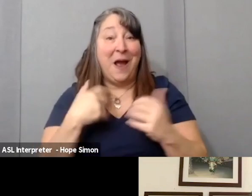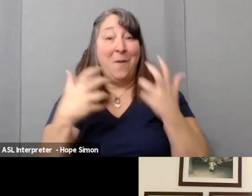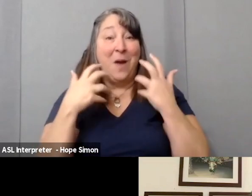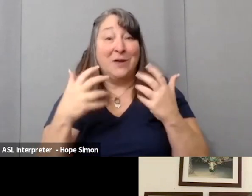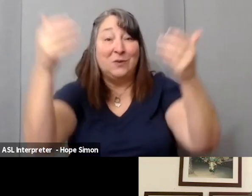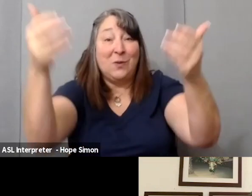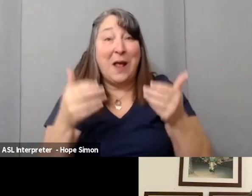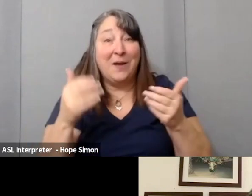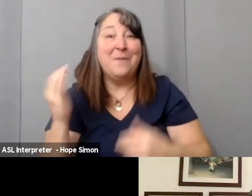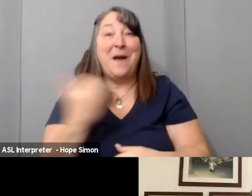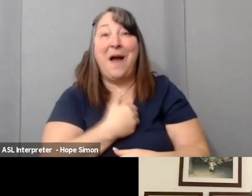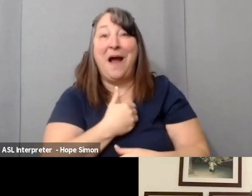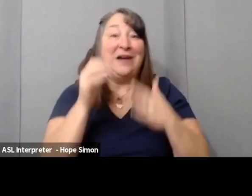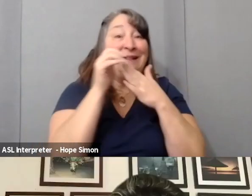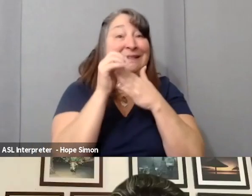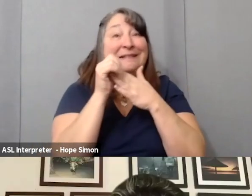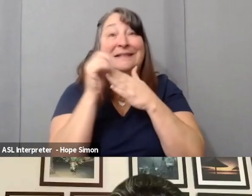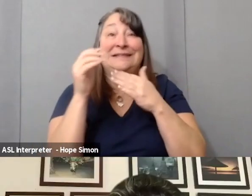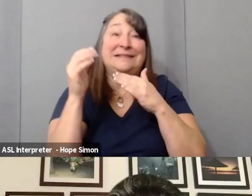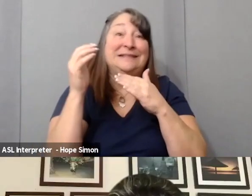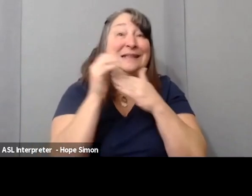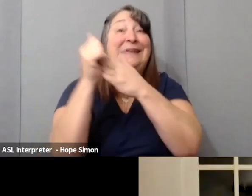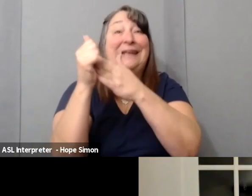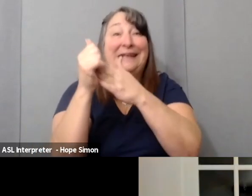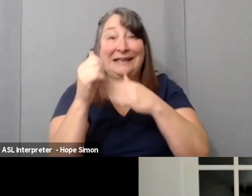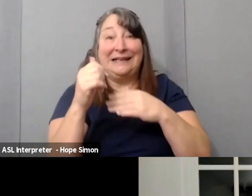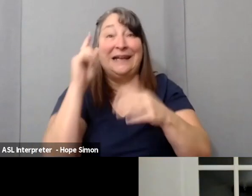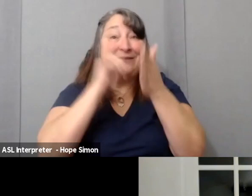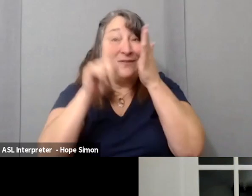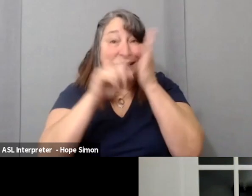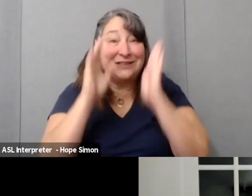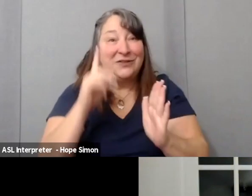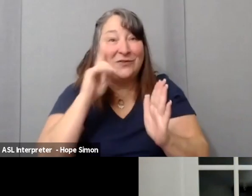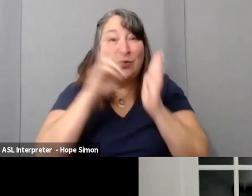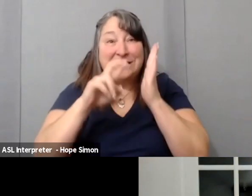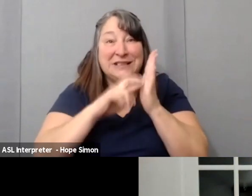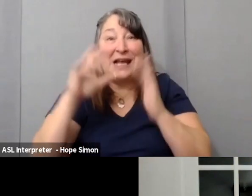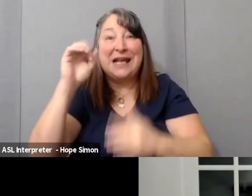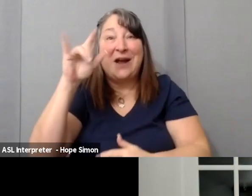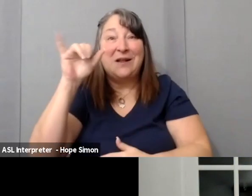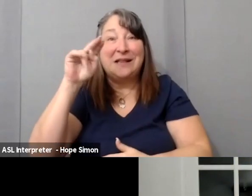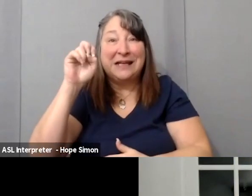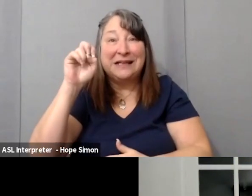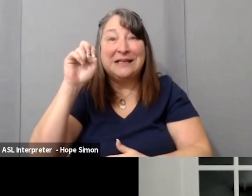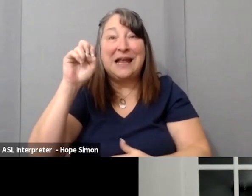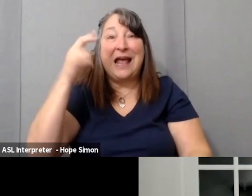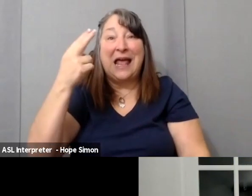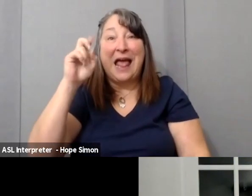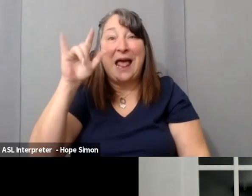lead investigators for our research, Dr. Caroline Heldman, Vice President of Research and Insights